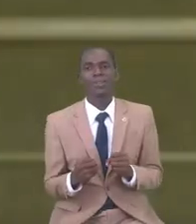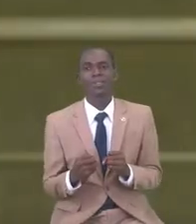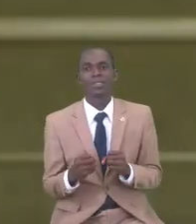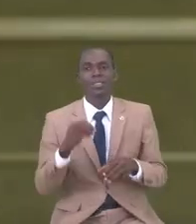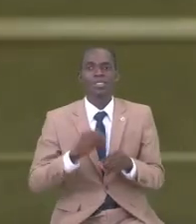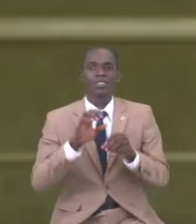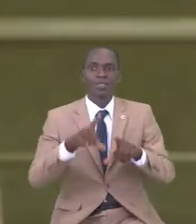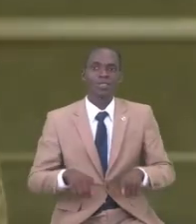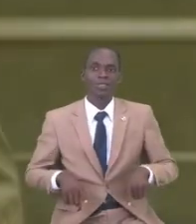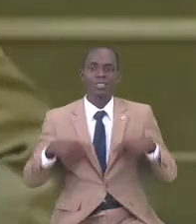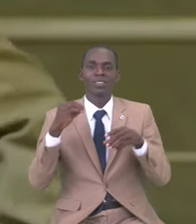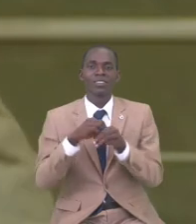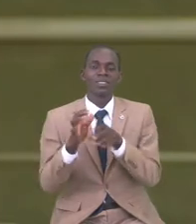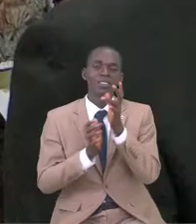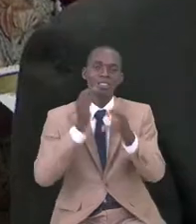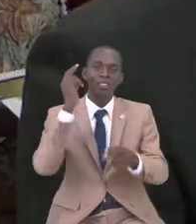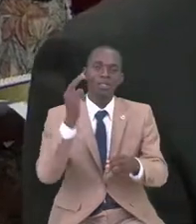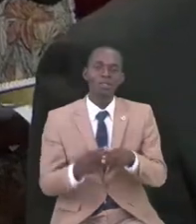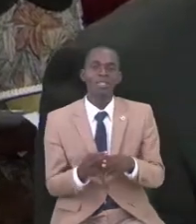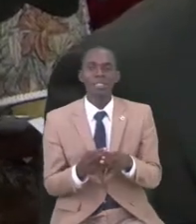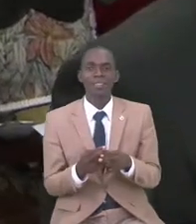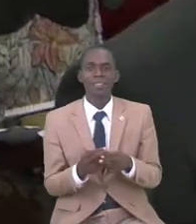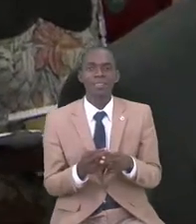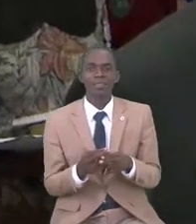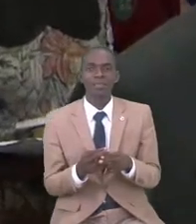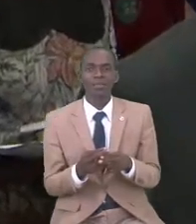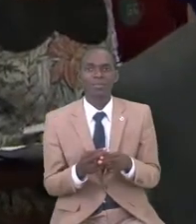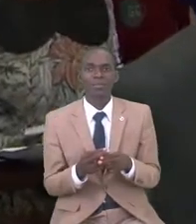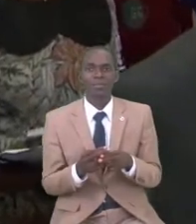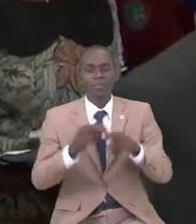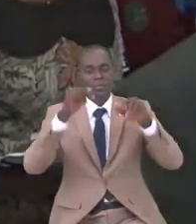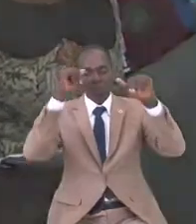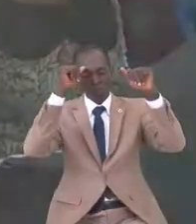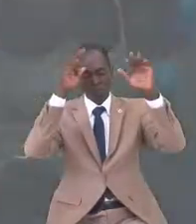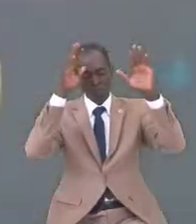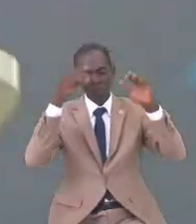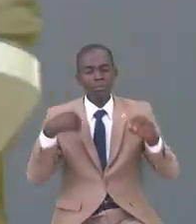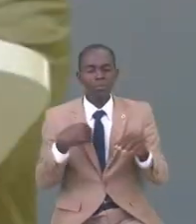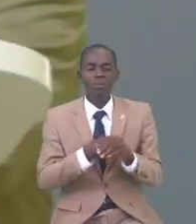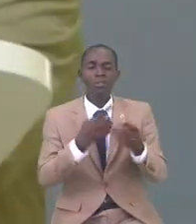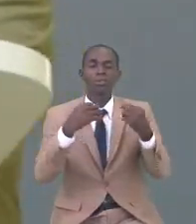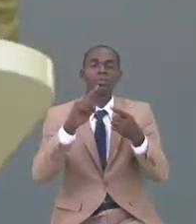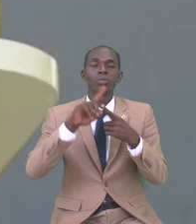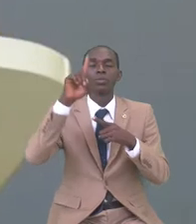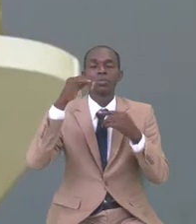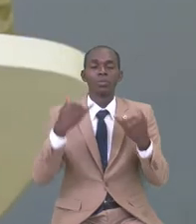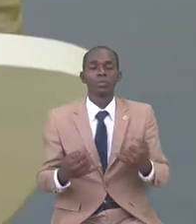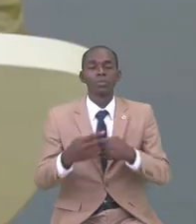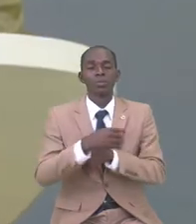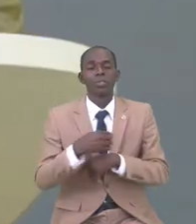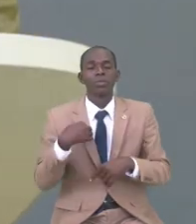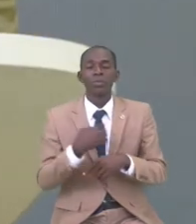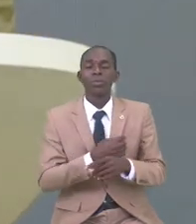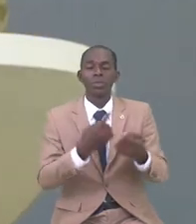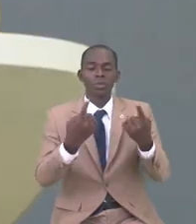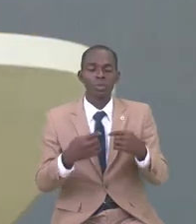your life in Jesus' name. Father, we come to you today. We come